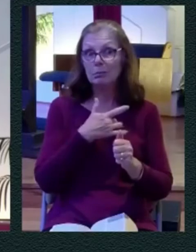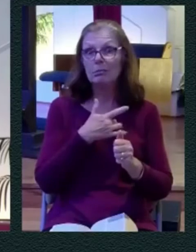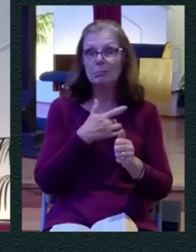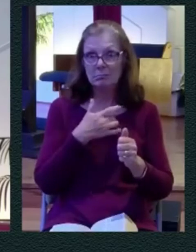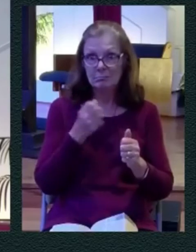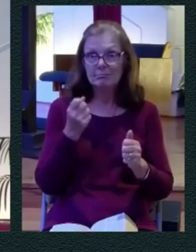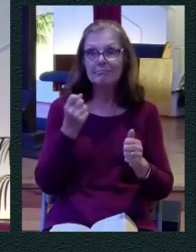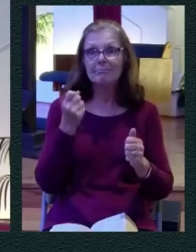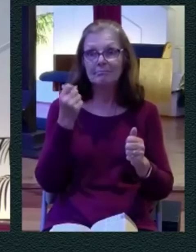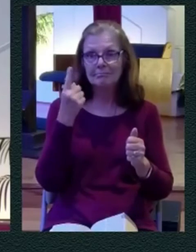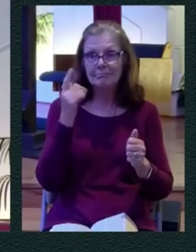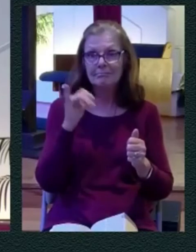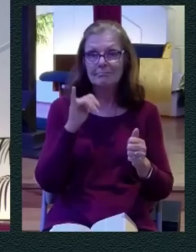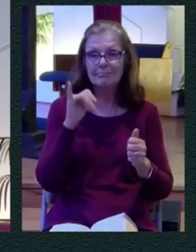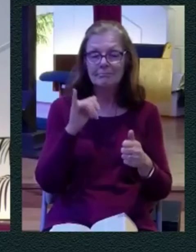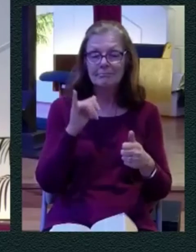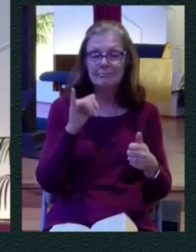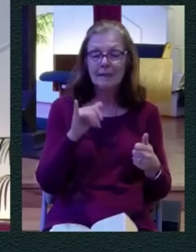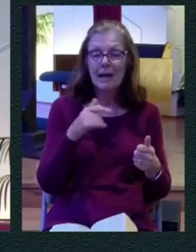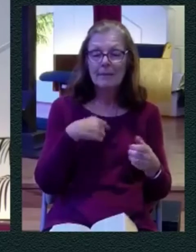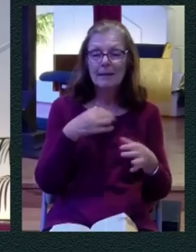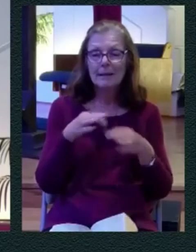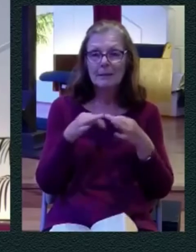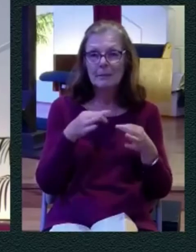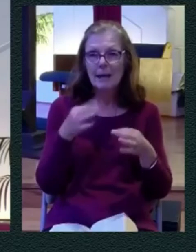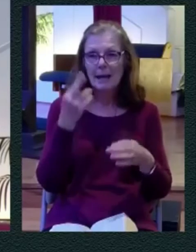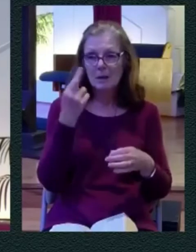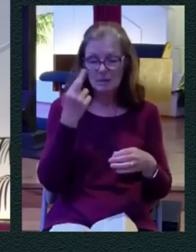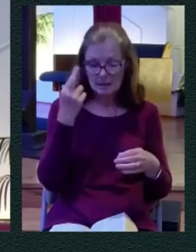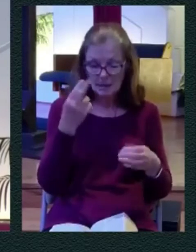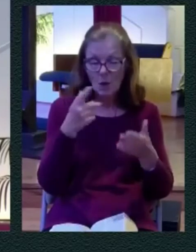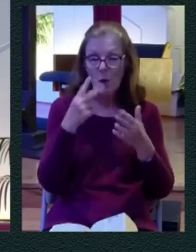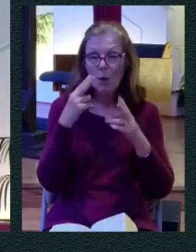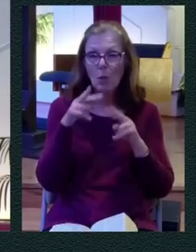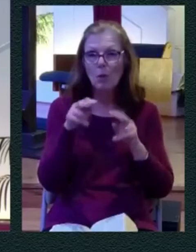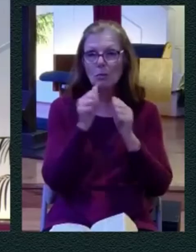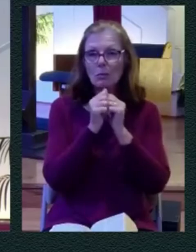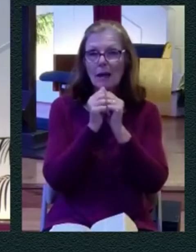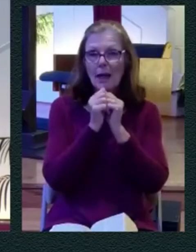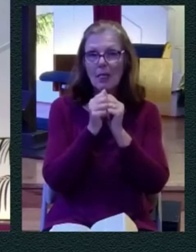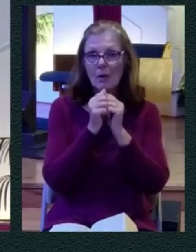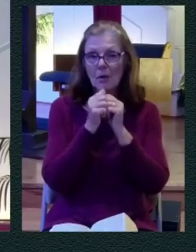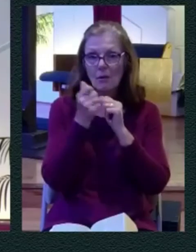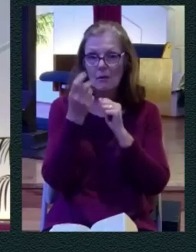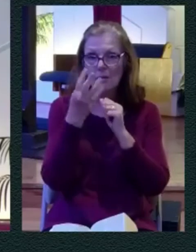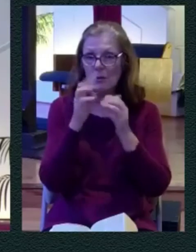But let me show you why. Let's just look together at a few passages.